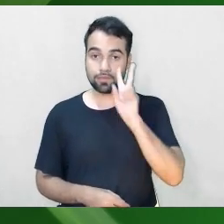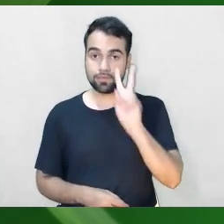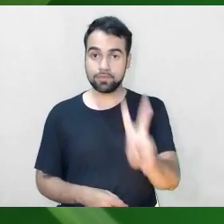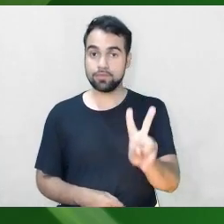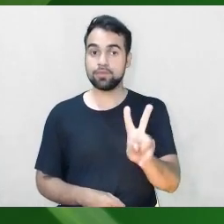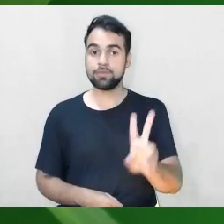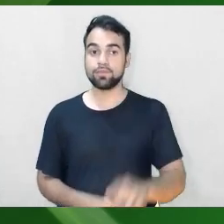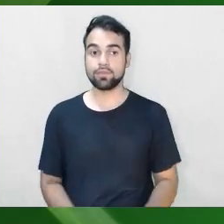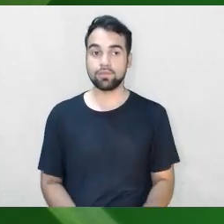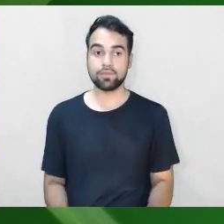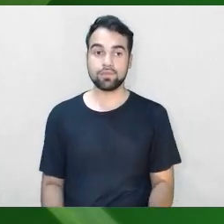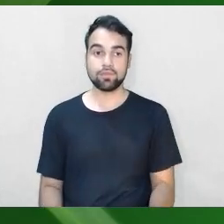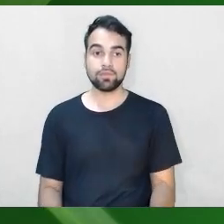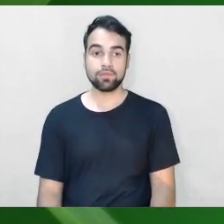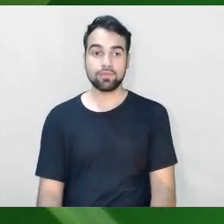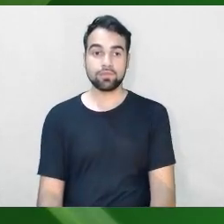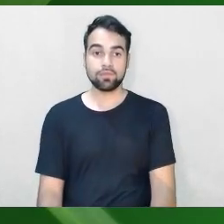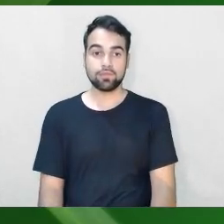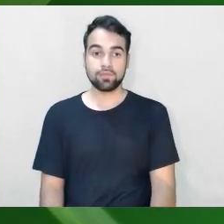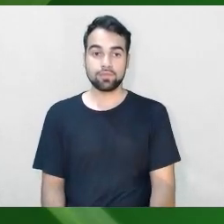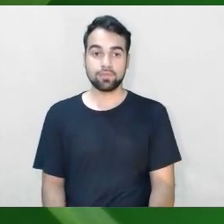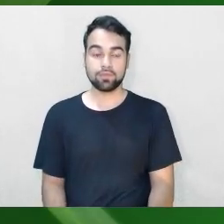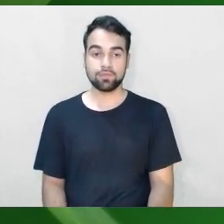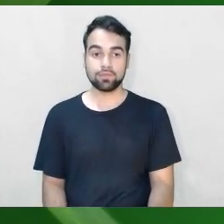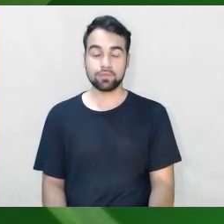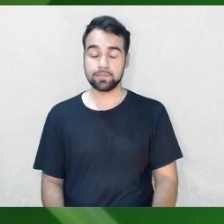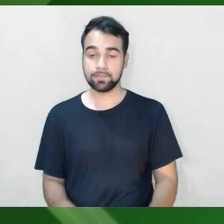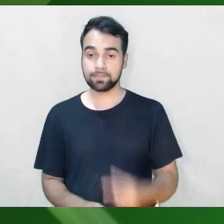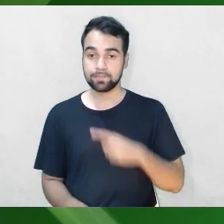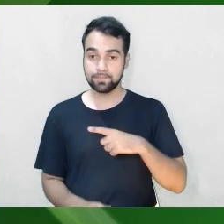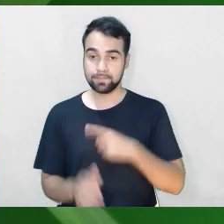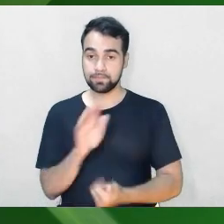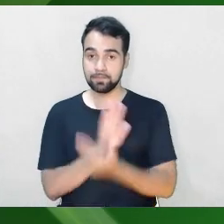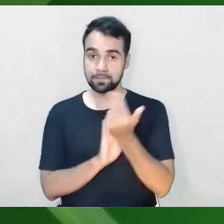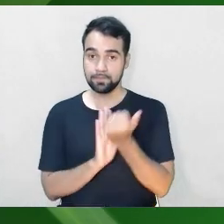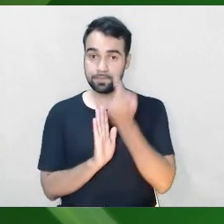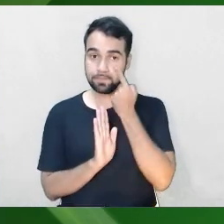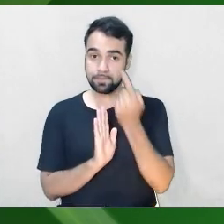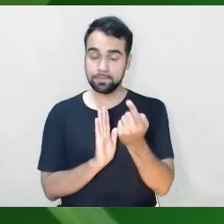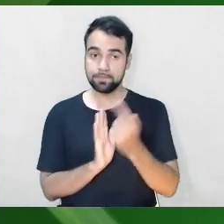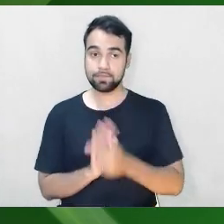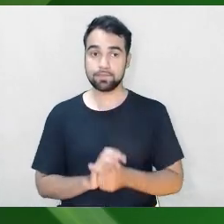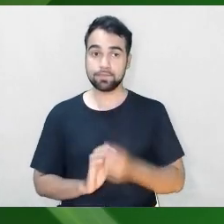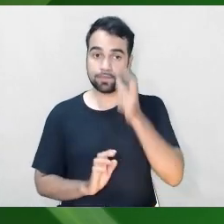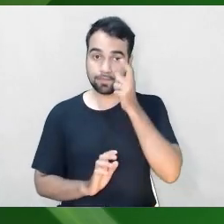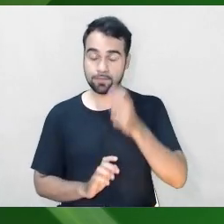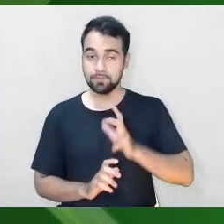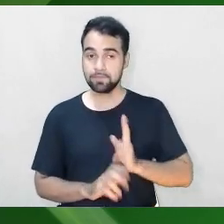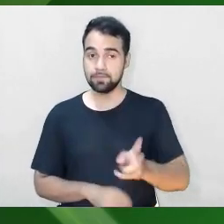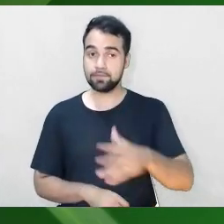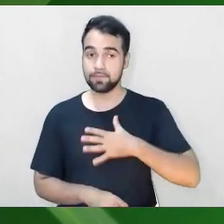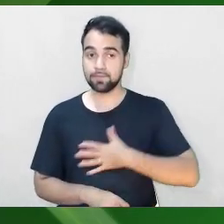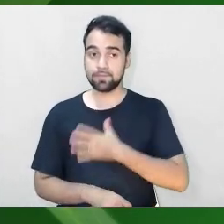the observability. This is an interesting design. It's